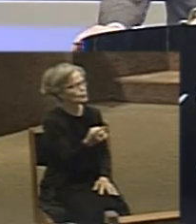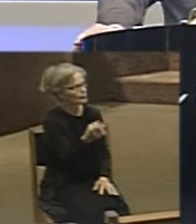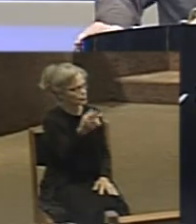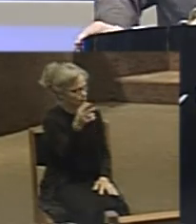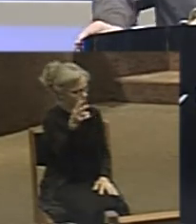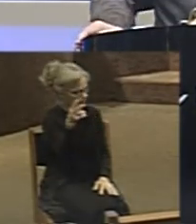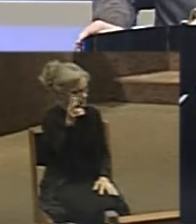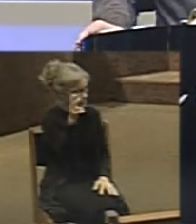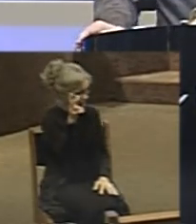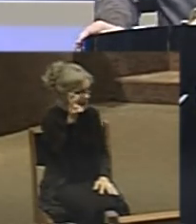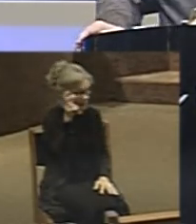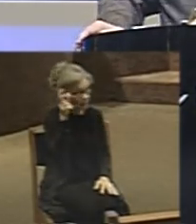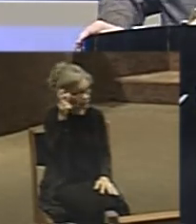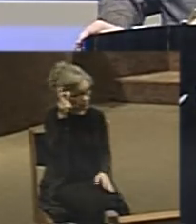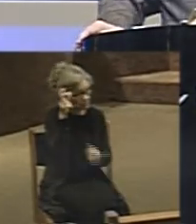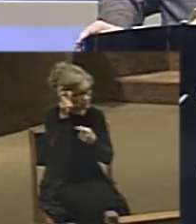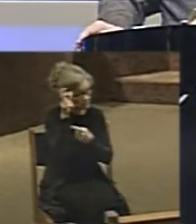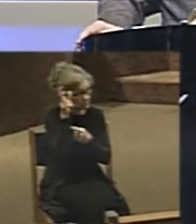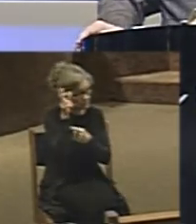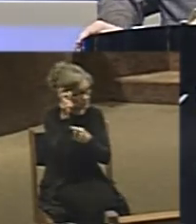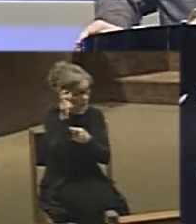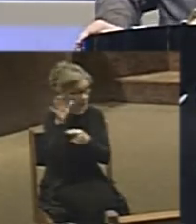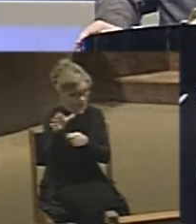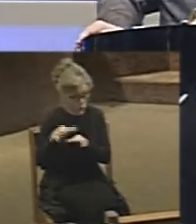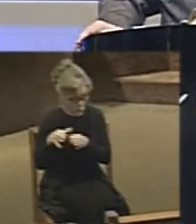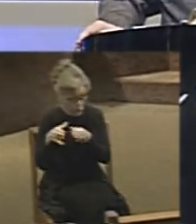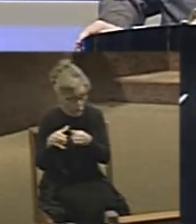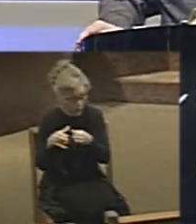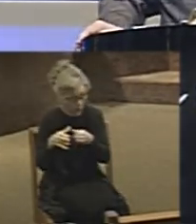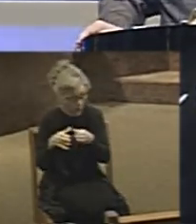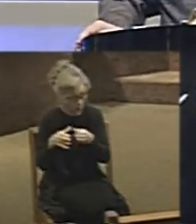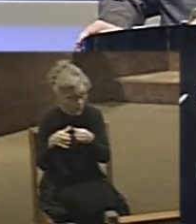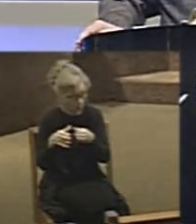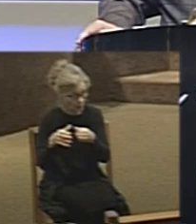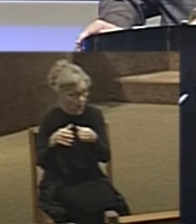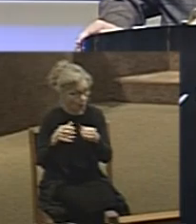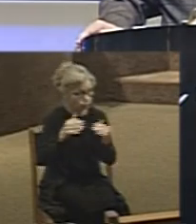have unquestionably prevailed.